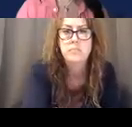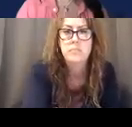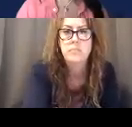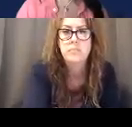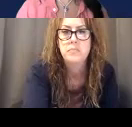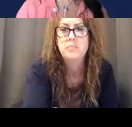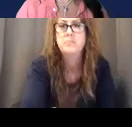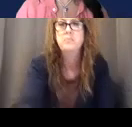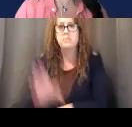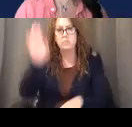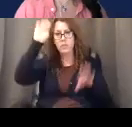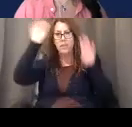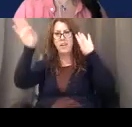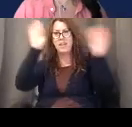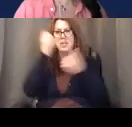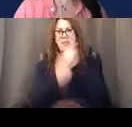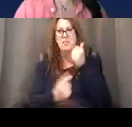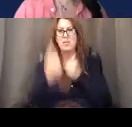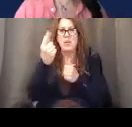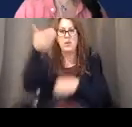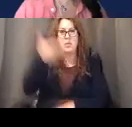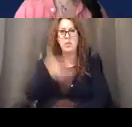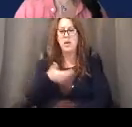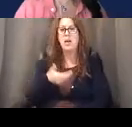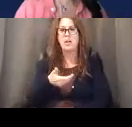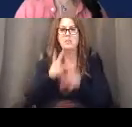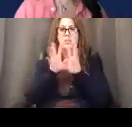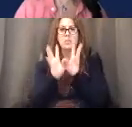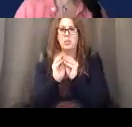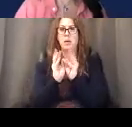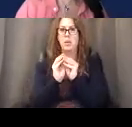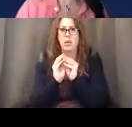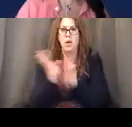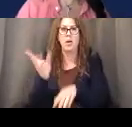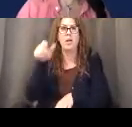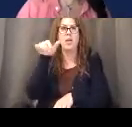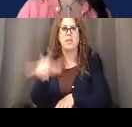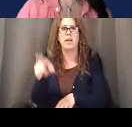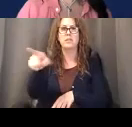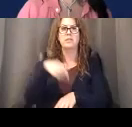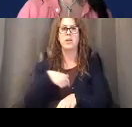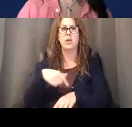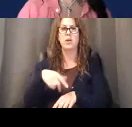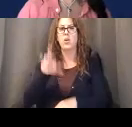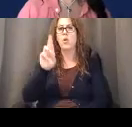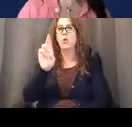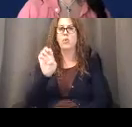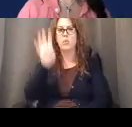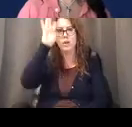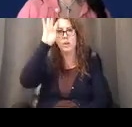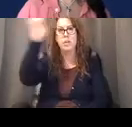Hello, everyone. Welcome to today's webinar, Reimagining Prevention, the Structural Wellbeing Framework with the Haywood